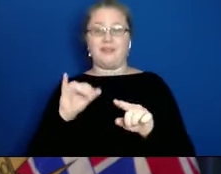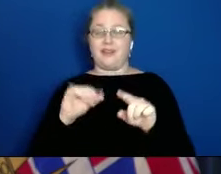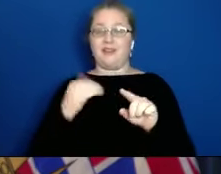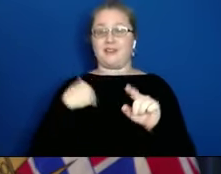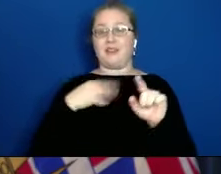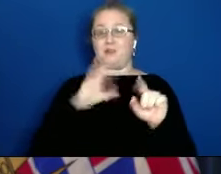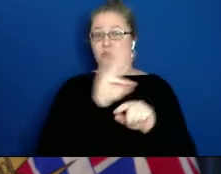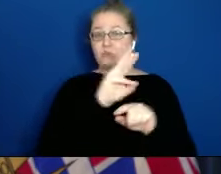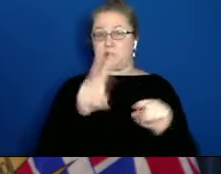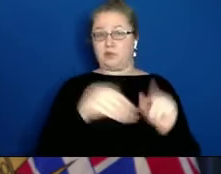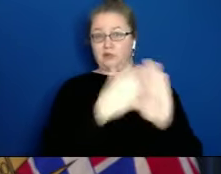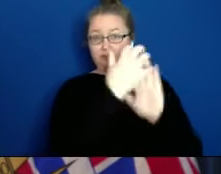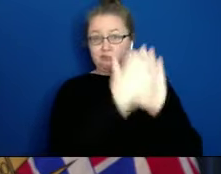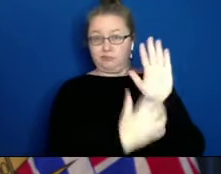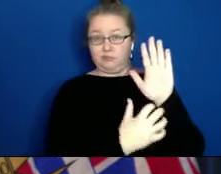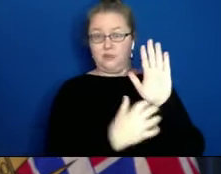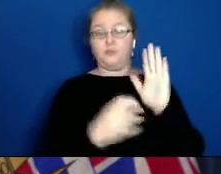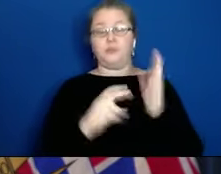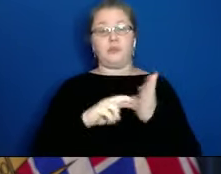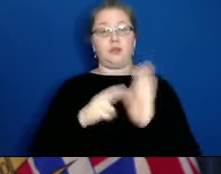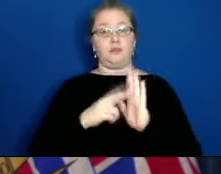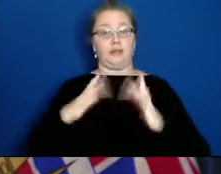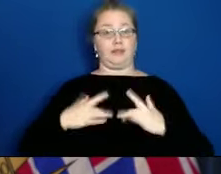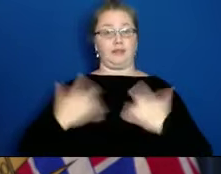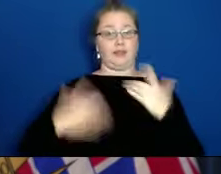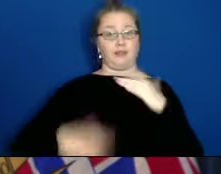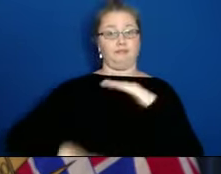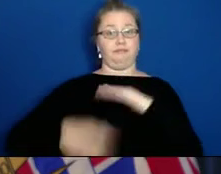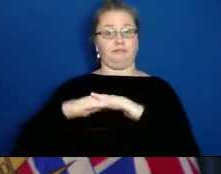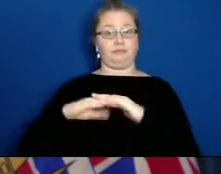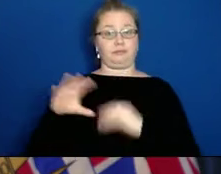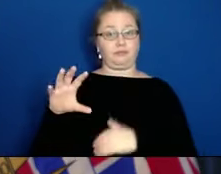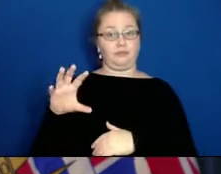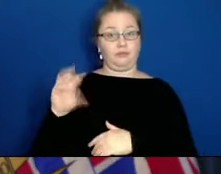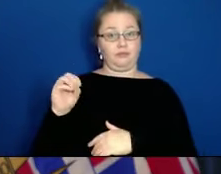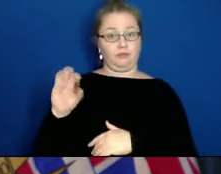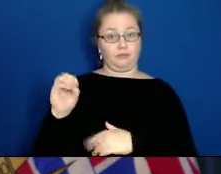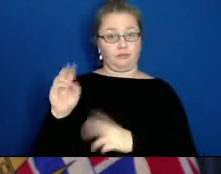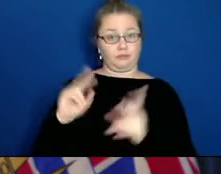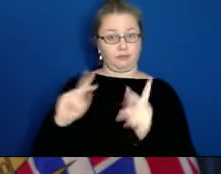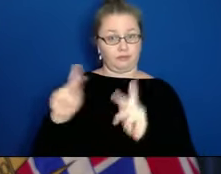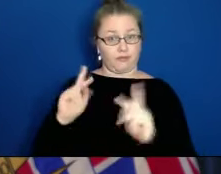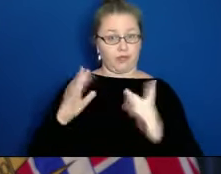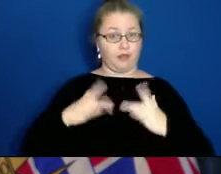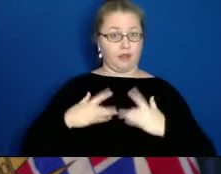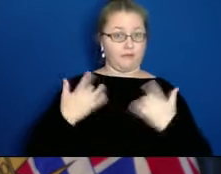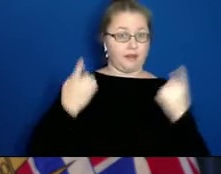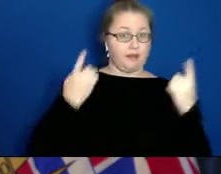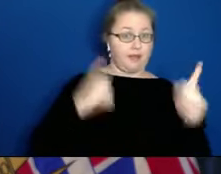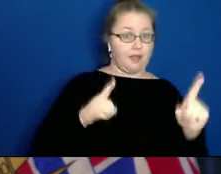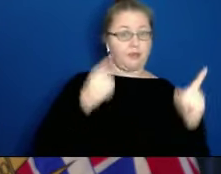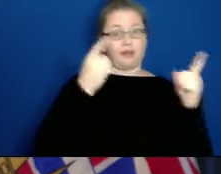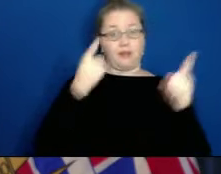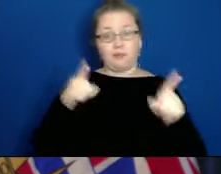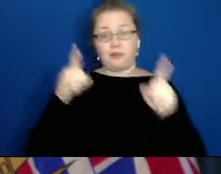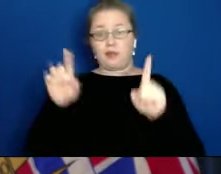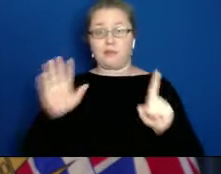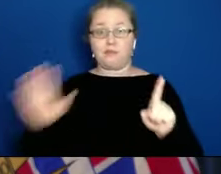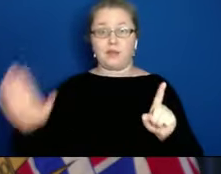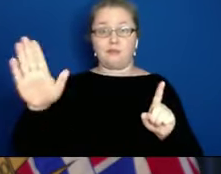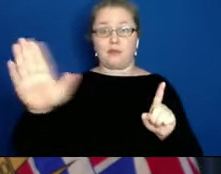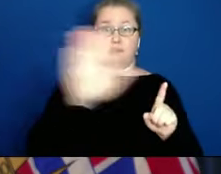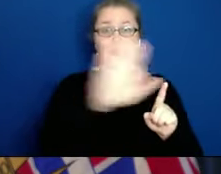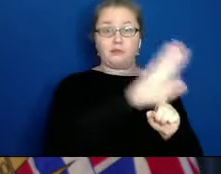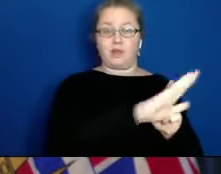The maximum number of people we could have in an event was 50, and these events could take place in many different places. Those are